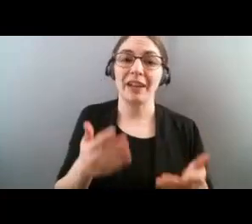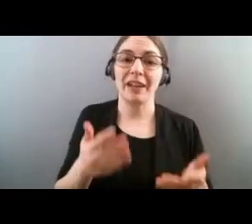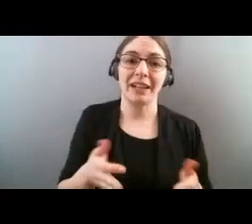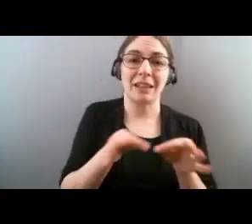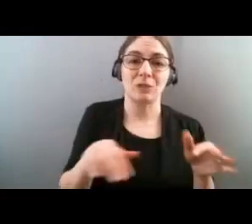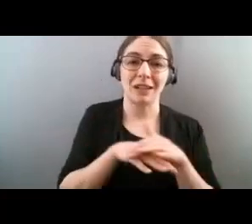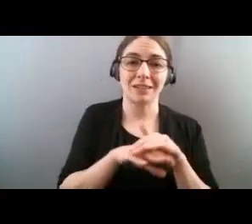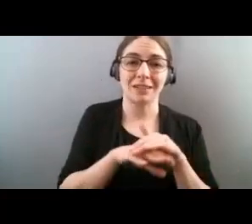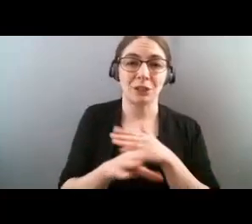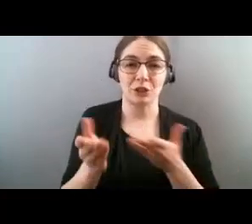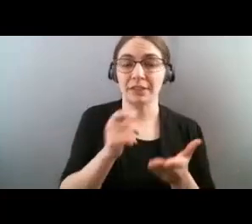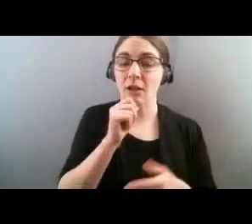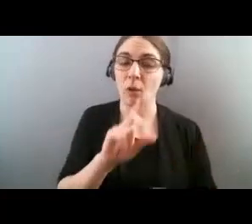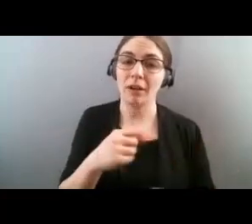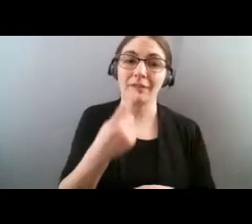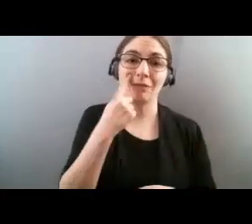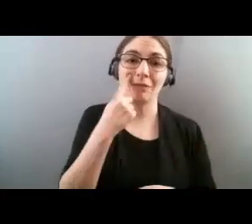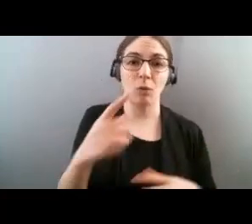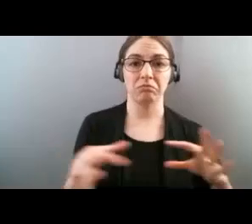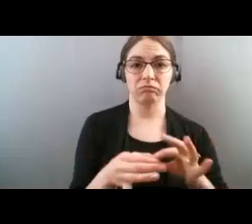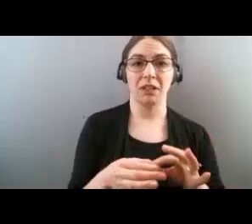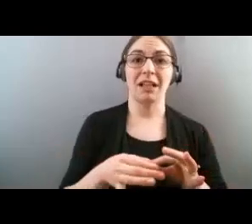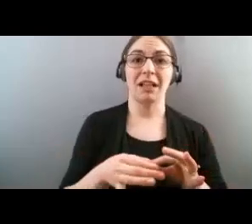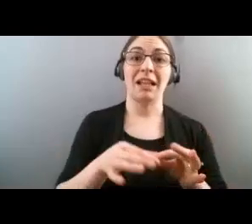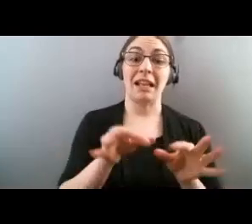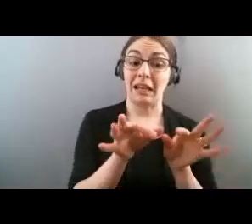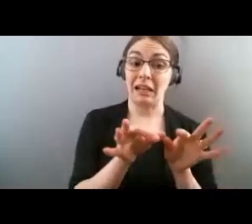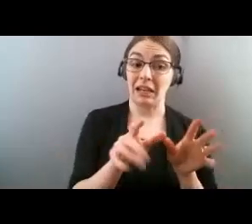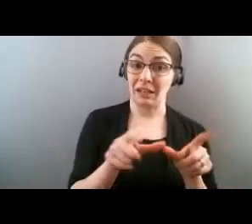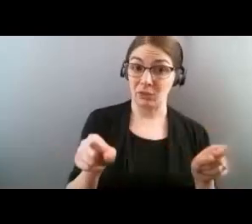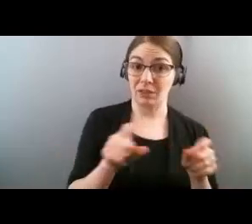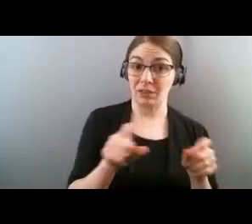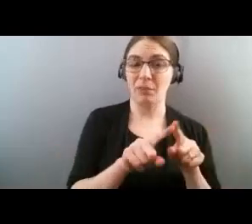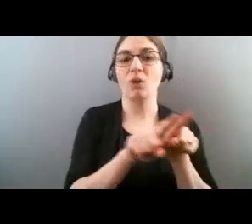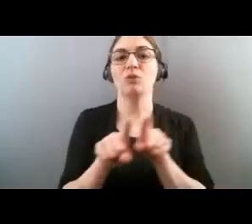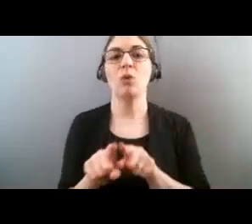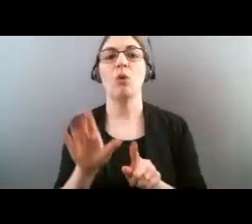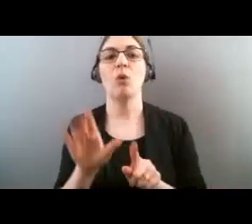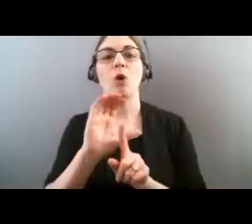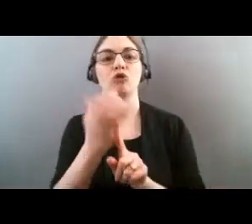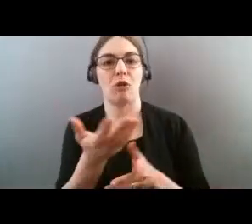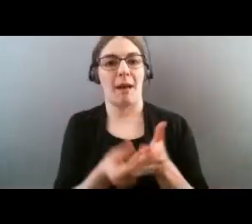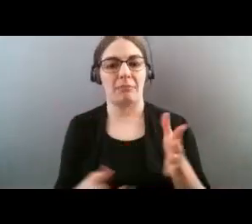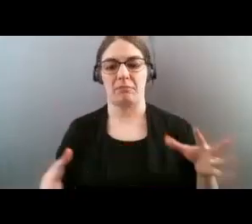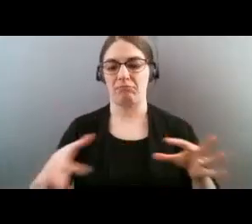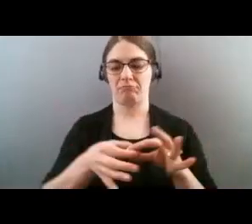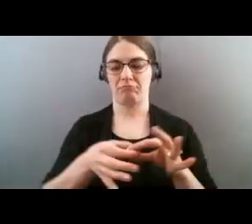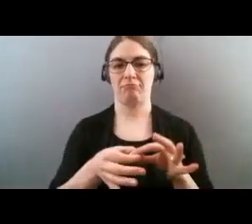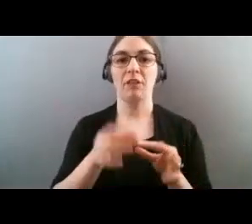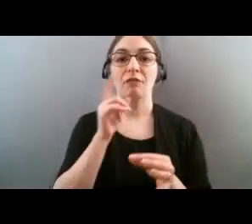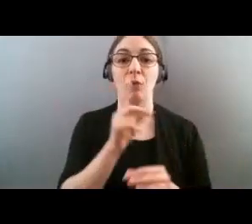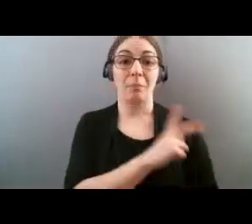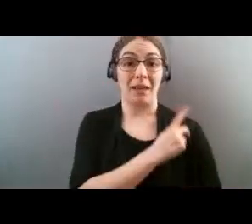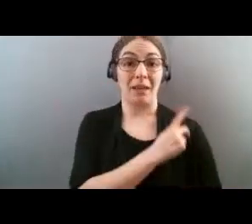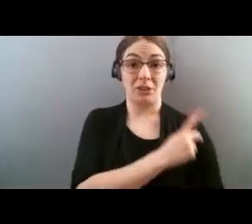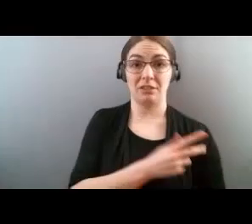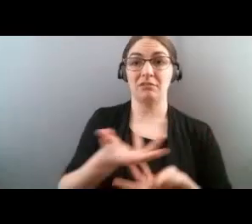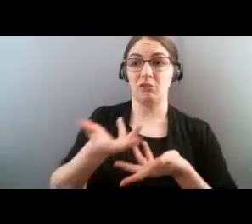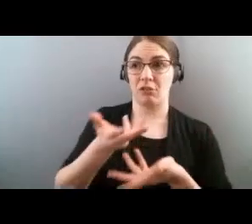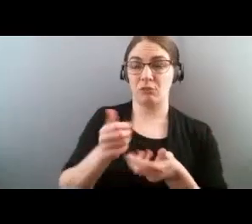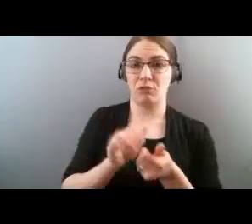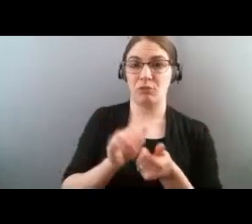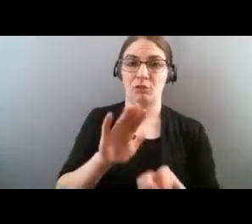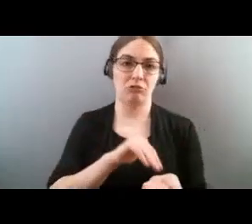not only to bridge linguistic but also cultural gaps in patient interactions that they have with their providers each and every